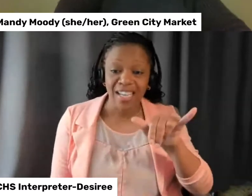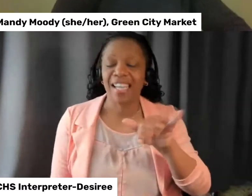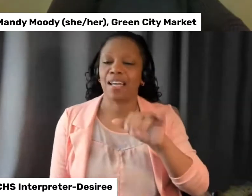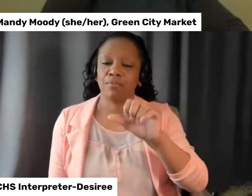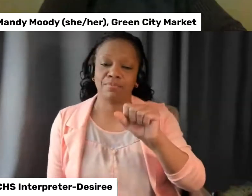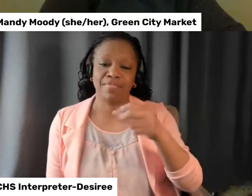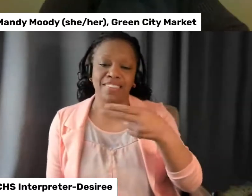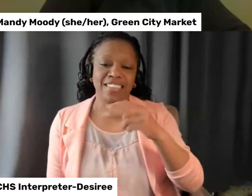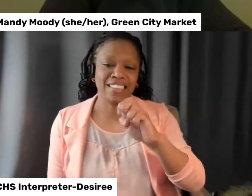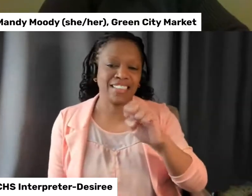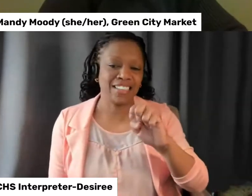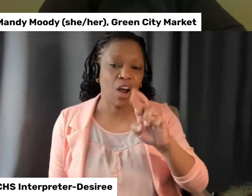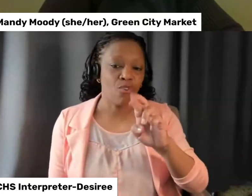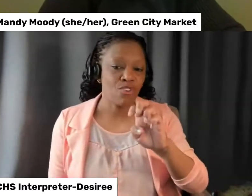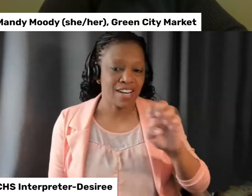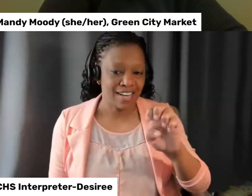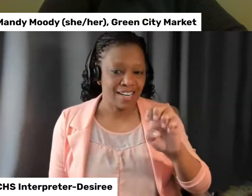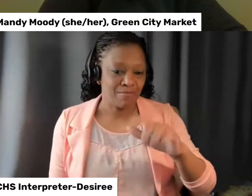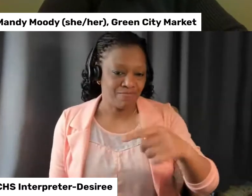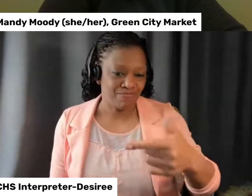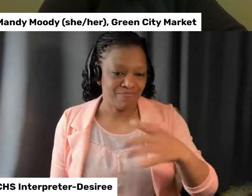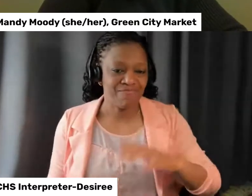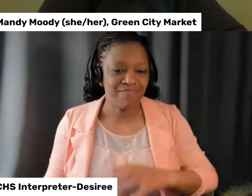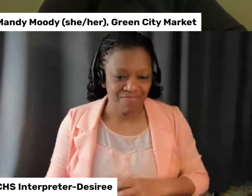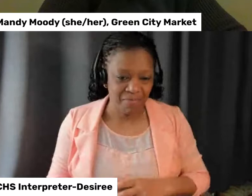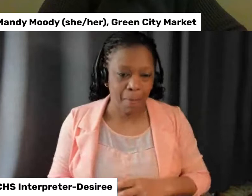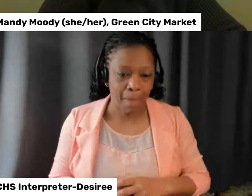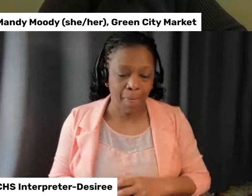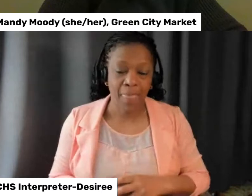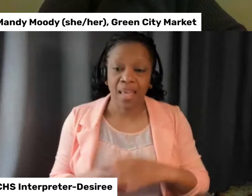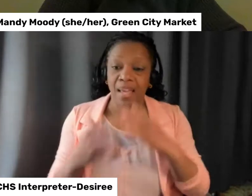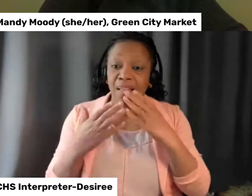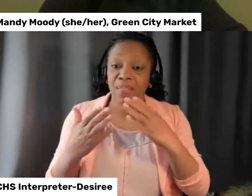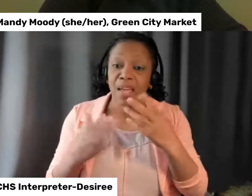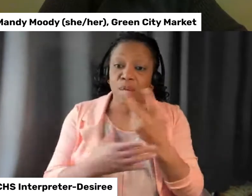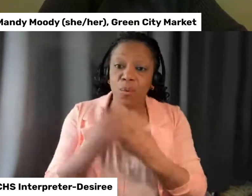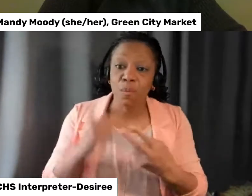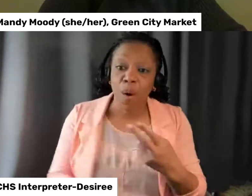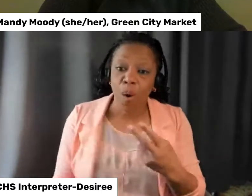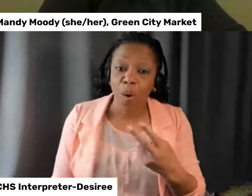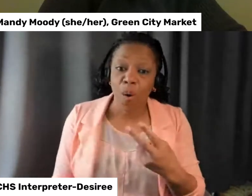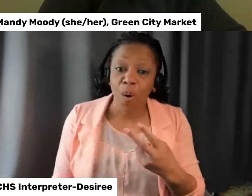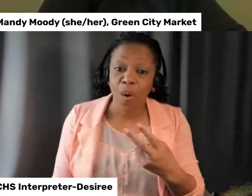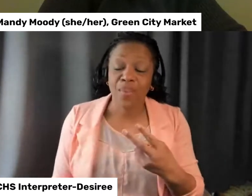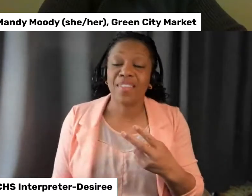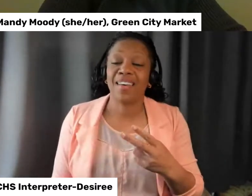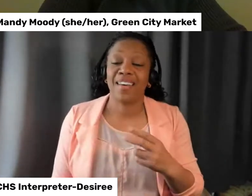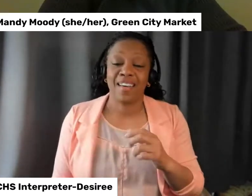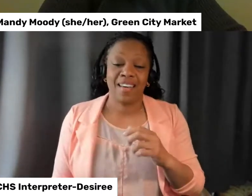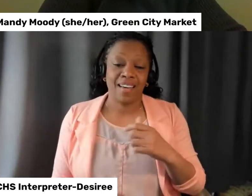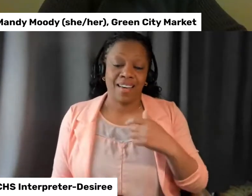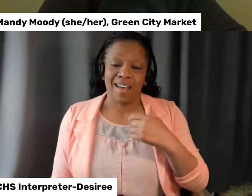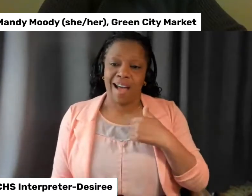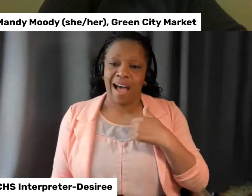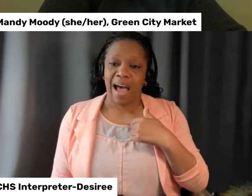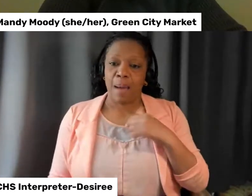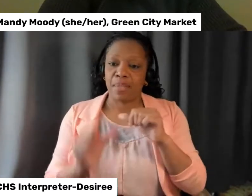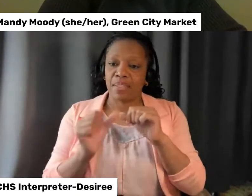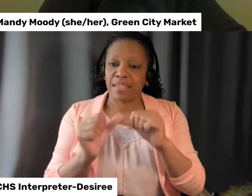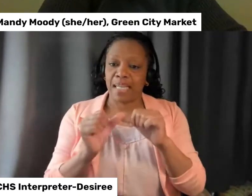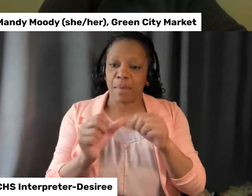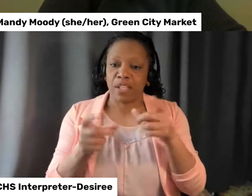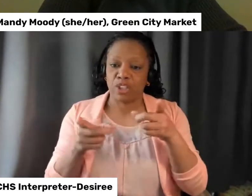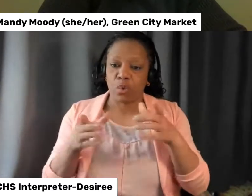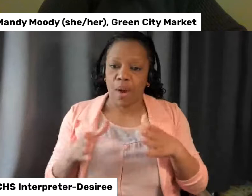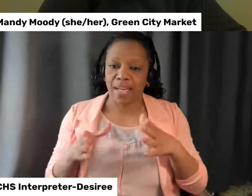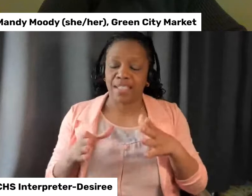work that you do. Thanks, Angela and Mandy. So I'm the sustainability director at an